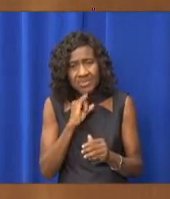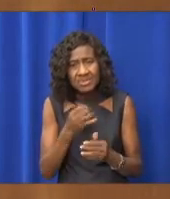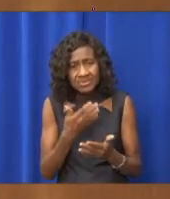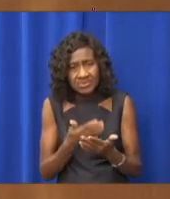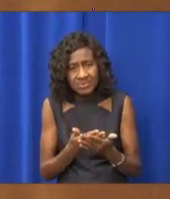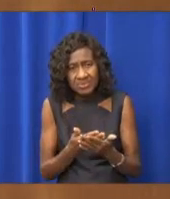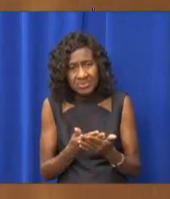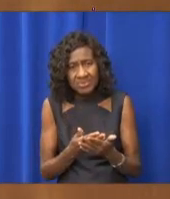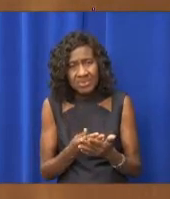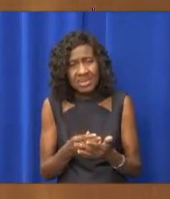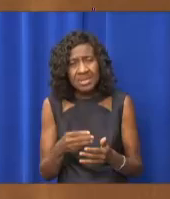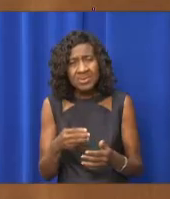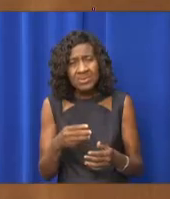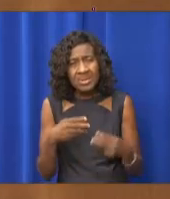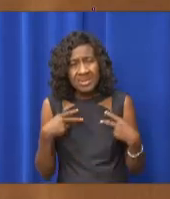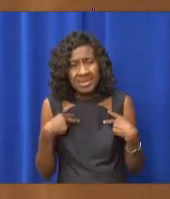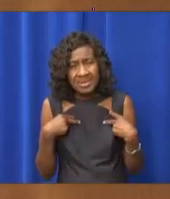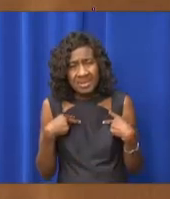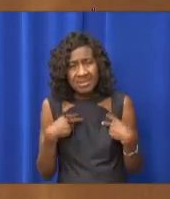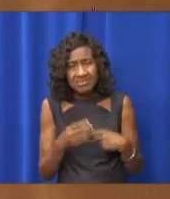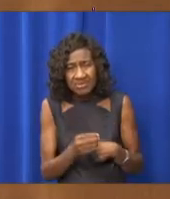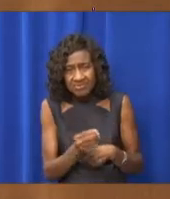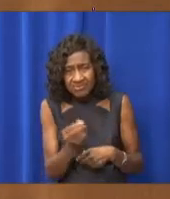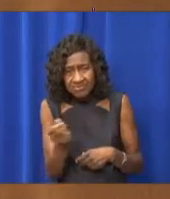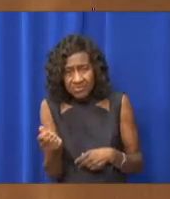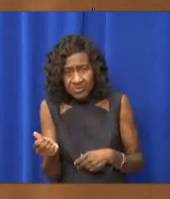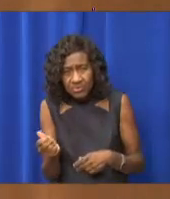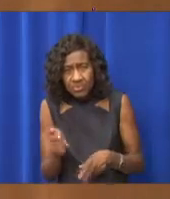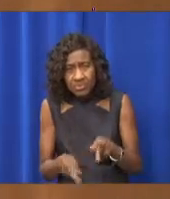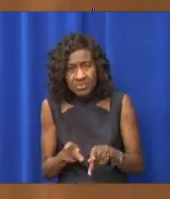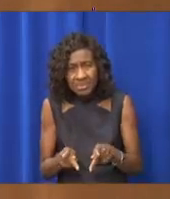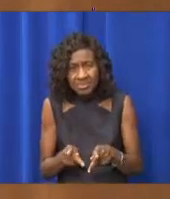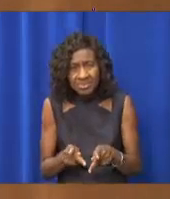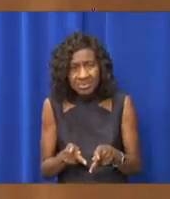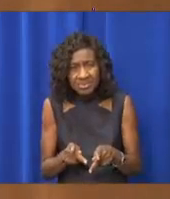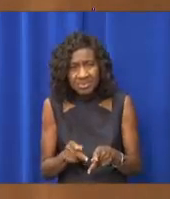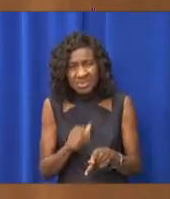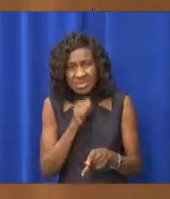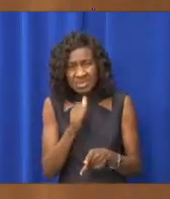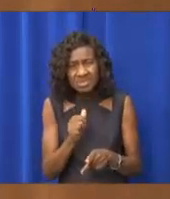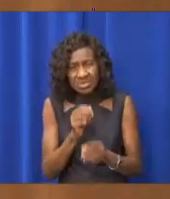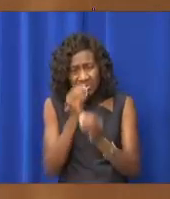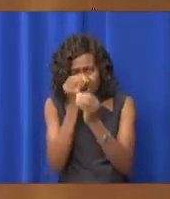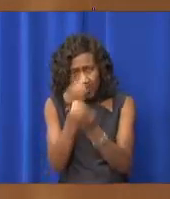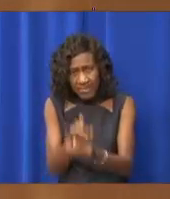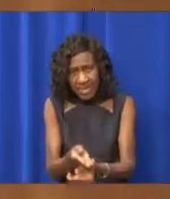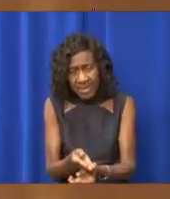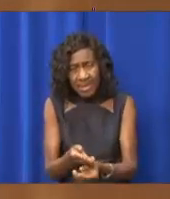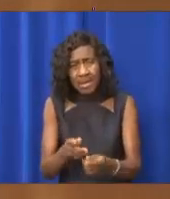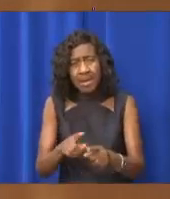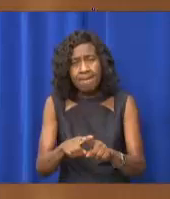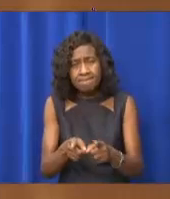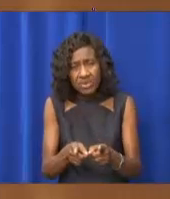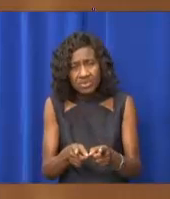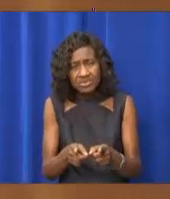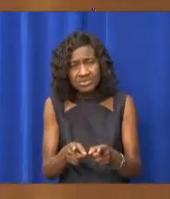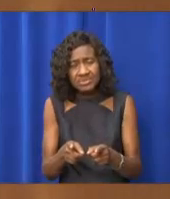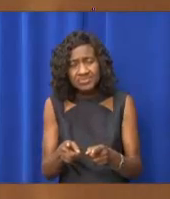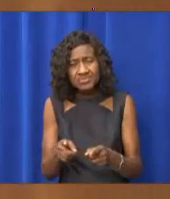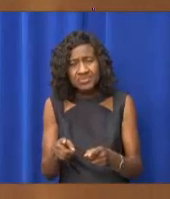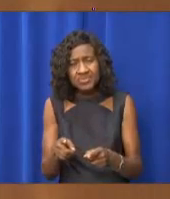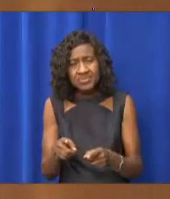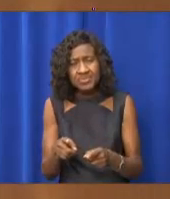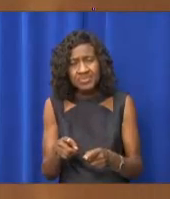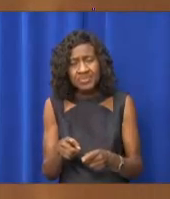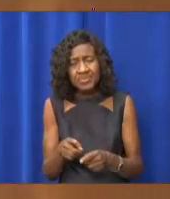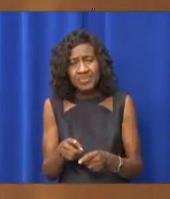people that have found it hard to comply, but actually, when we put a little harder pressure on them, some of